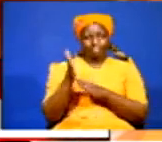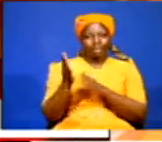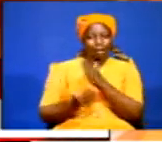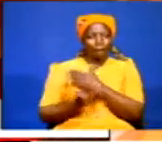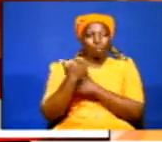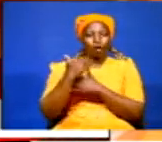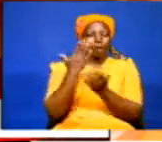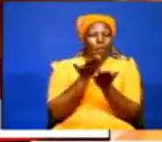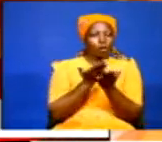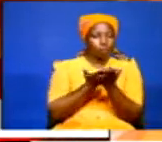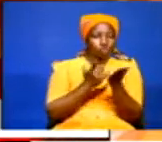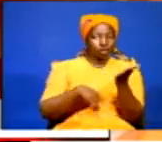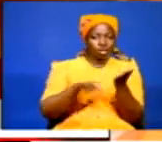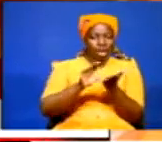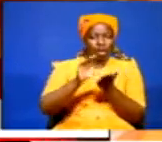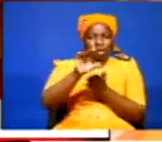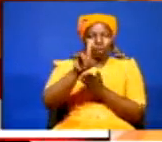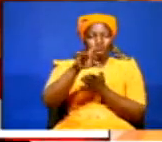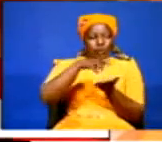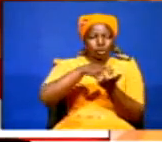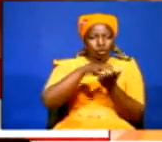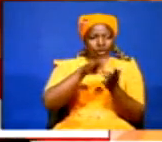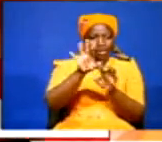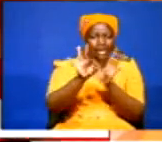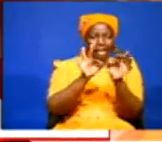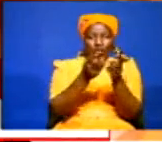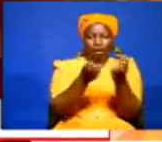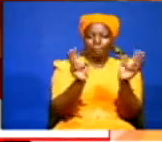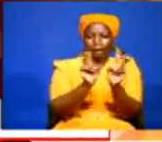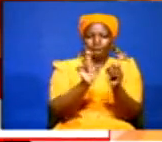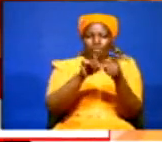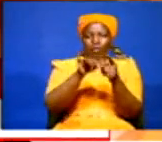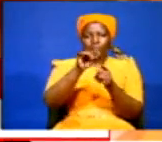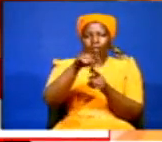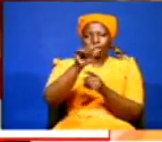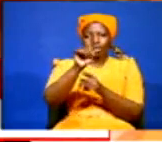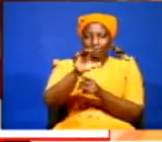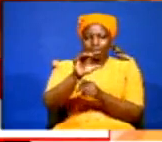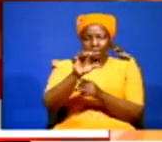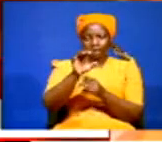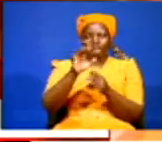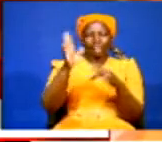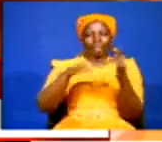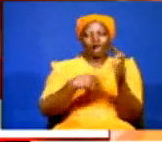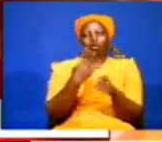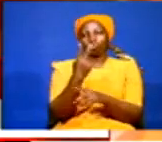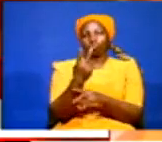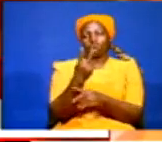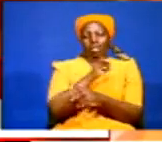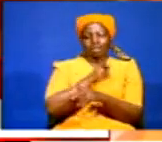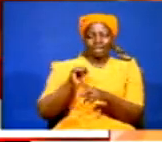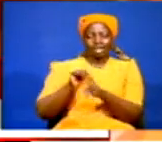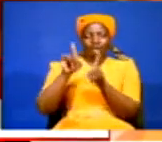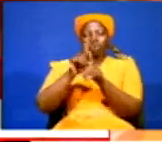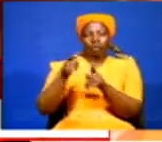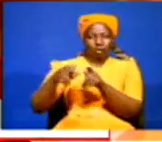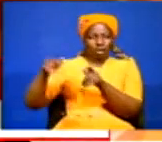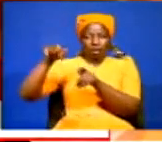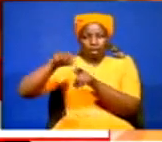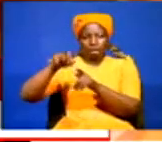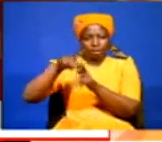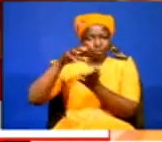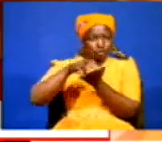allocating one slot in the selection panel to the Parliamentary Service Commission instead of two. The Senate also increased the slots allocated